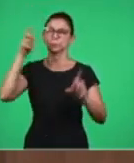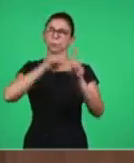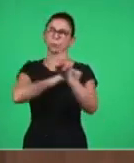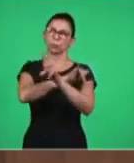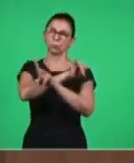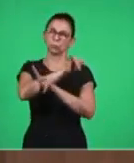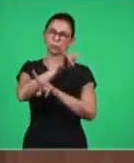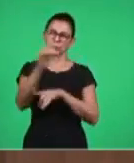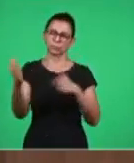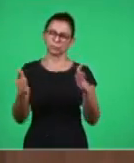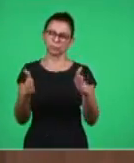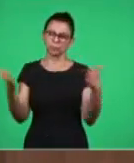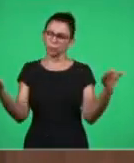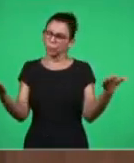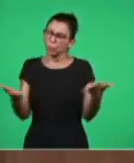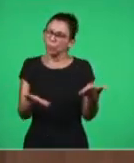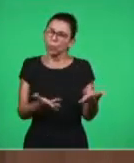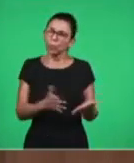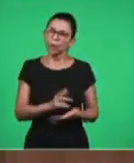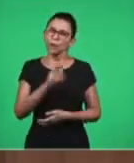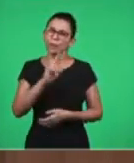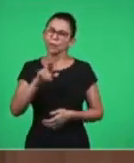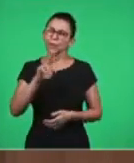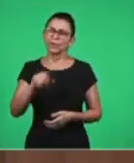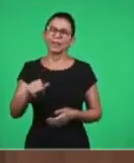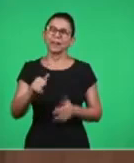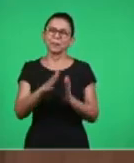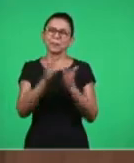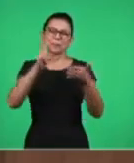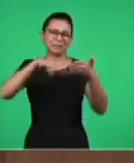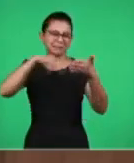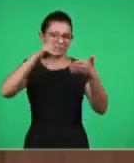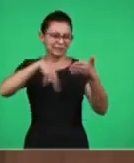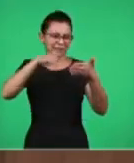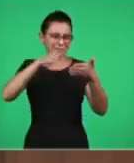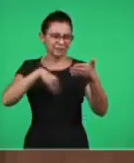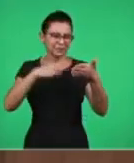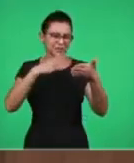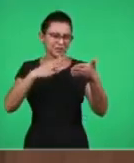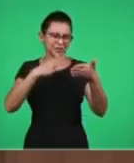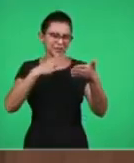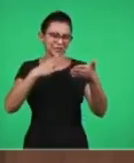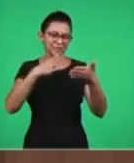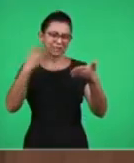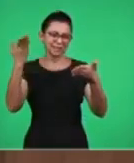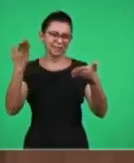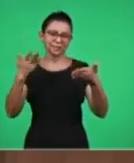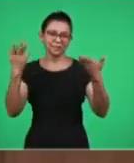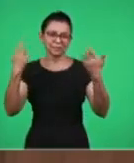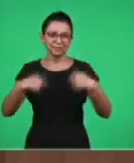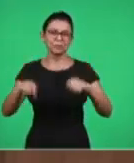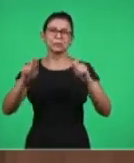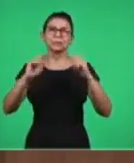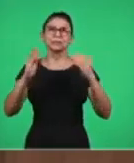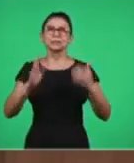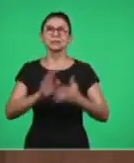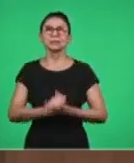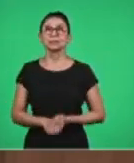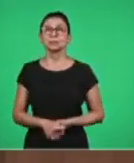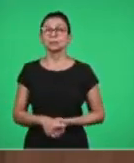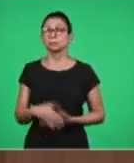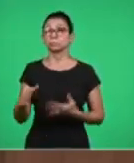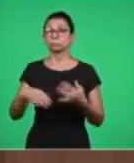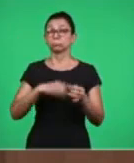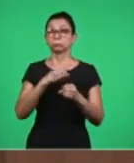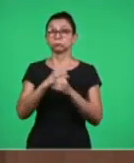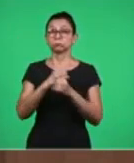aspect for the moment in which you're living. You're not reading the Bible. Everybody's reading. Everybody knows. And they don't even need